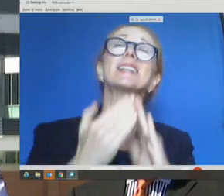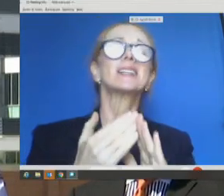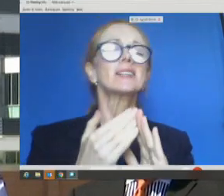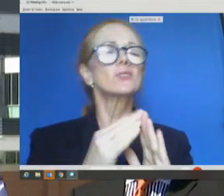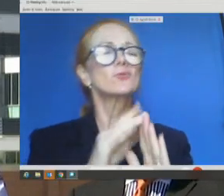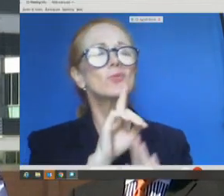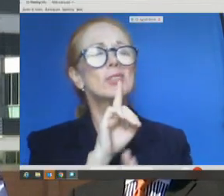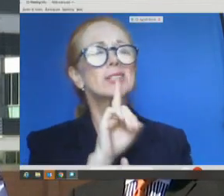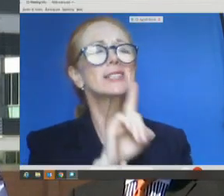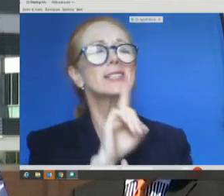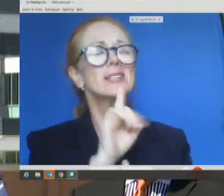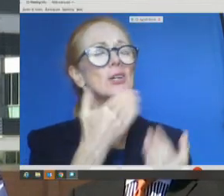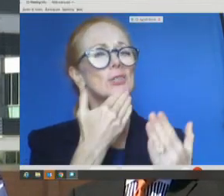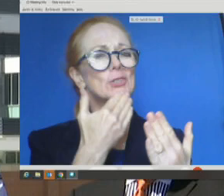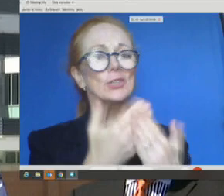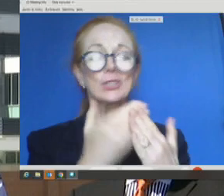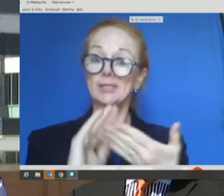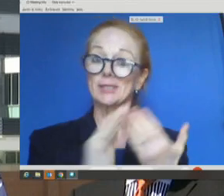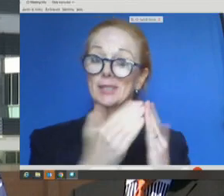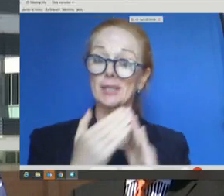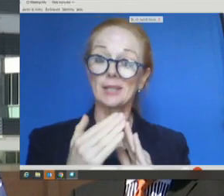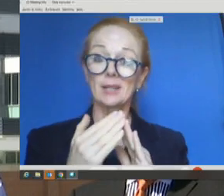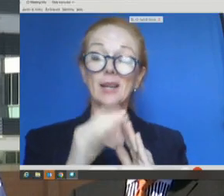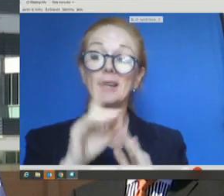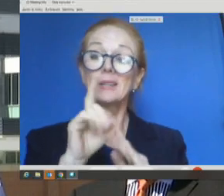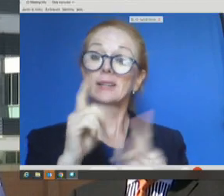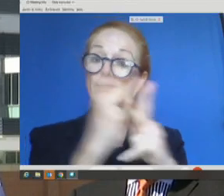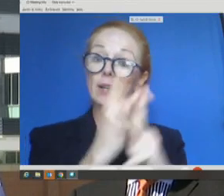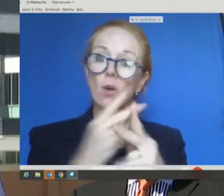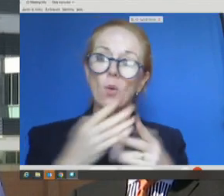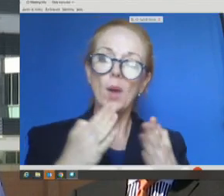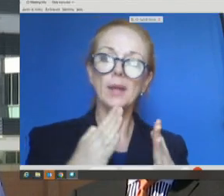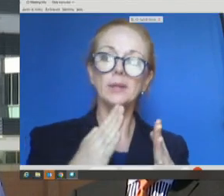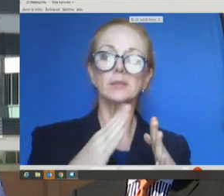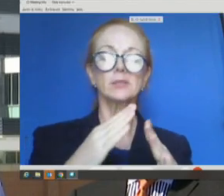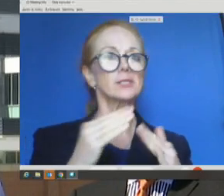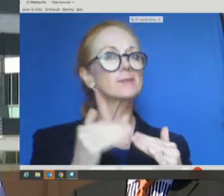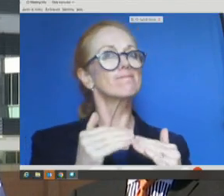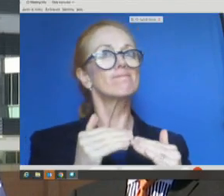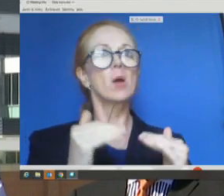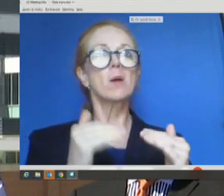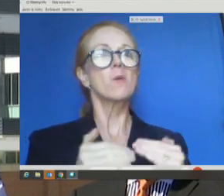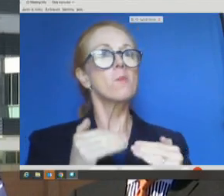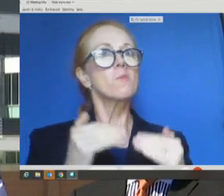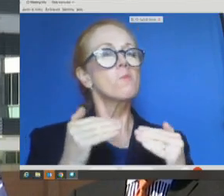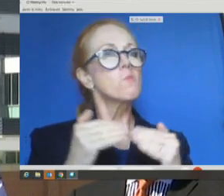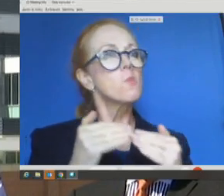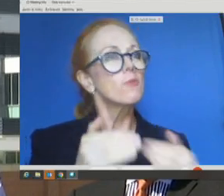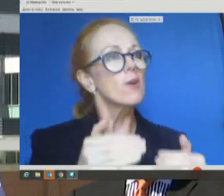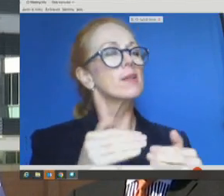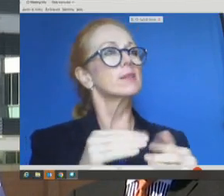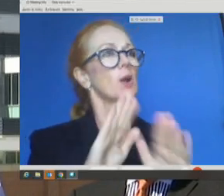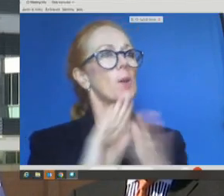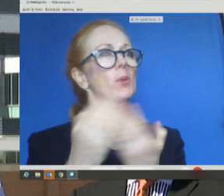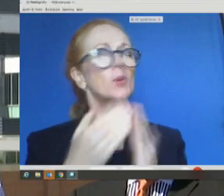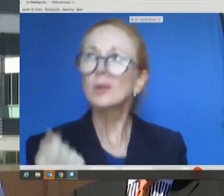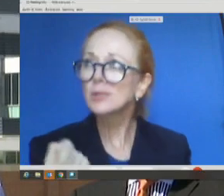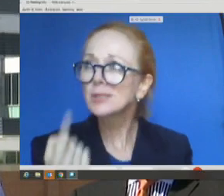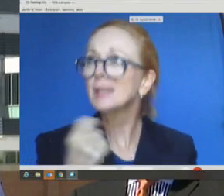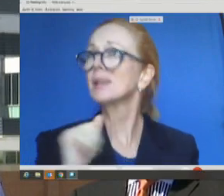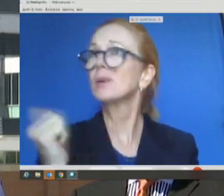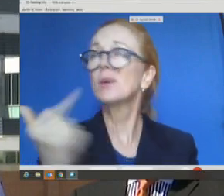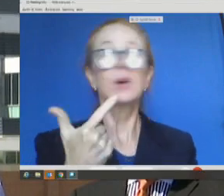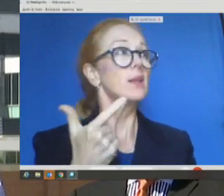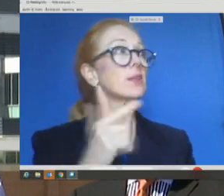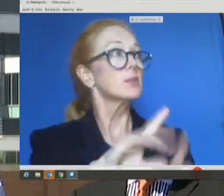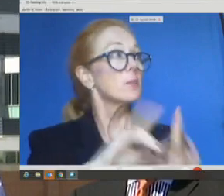And we just have to figure out a way to move this out in a way that the community understands it, the department understands it, and we act on it.